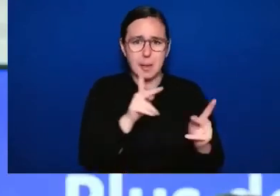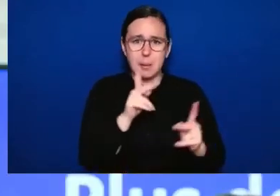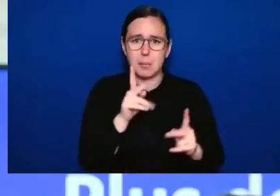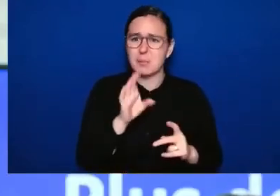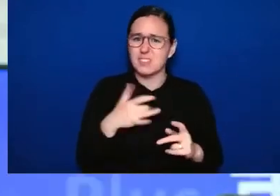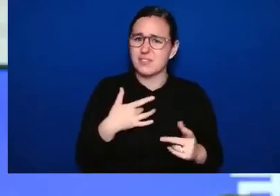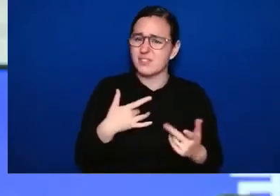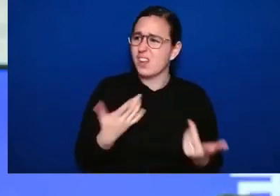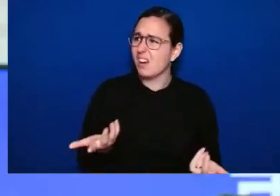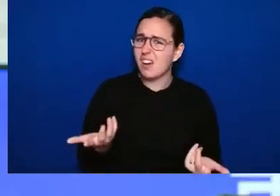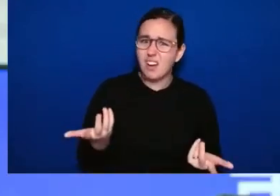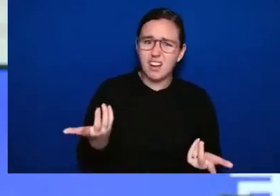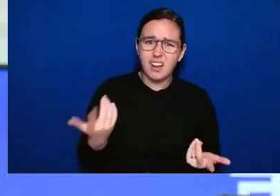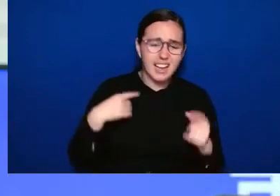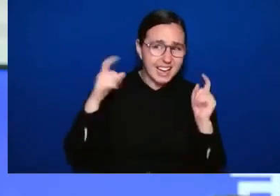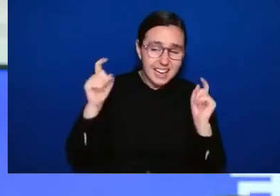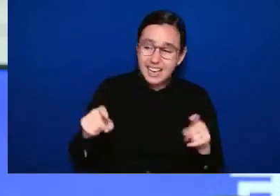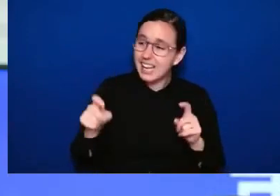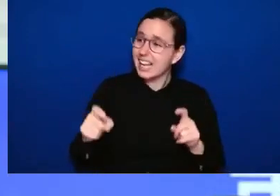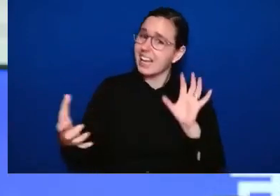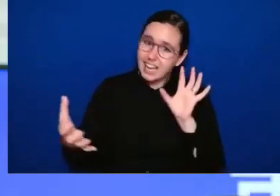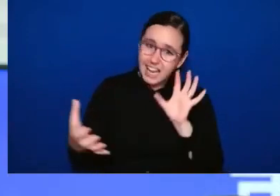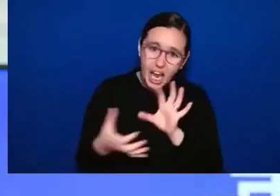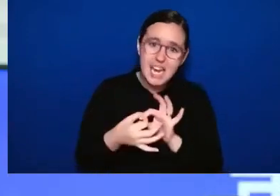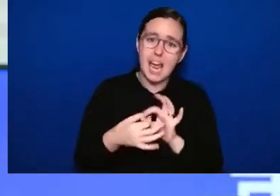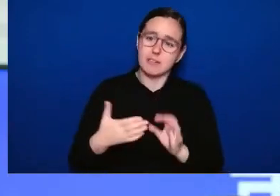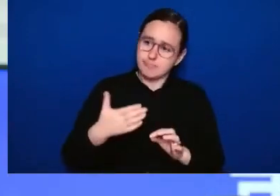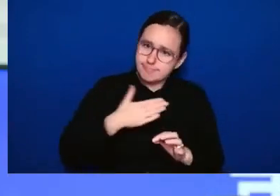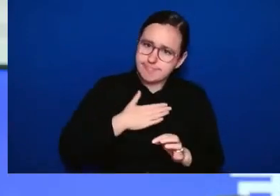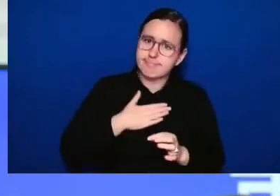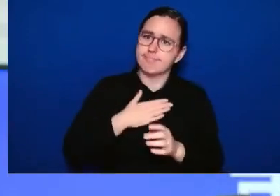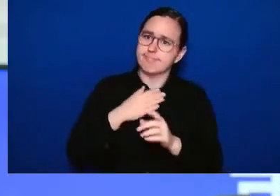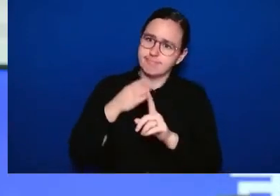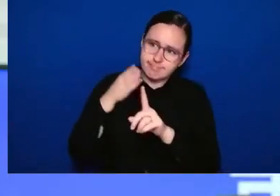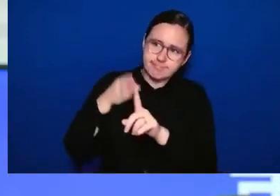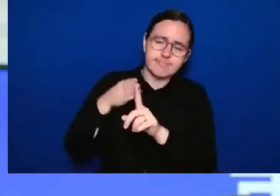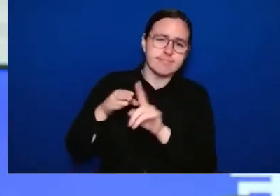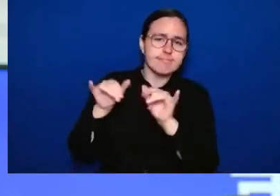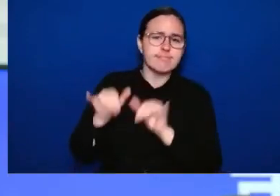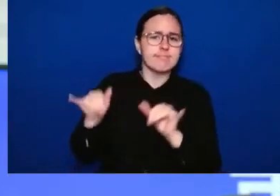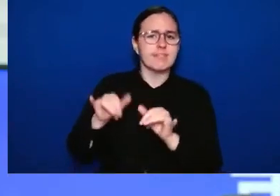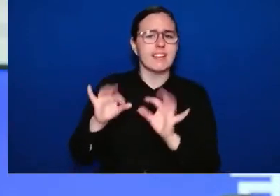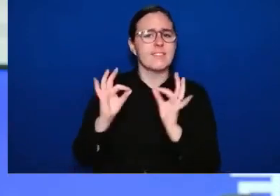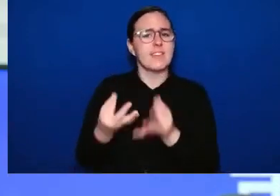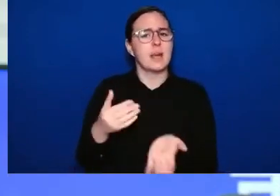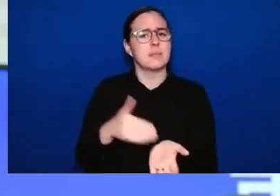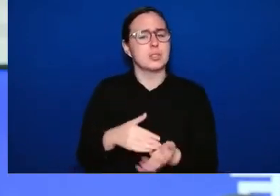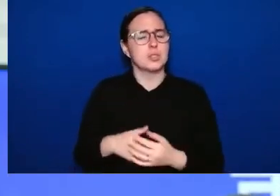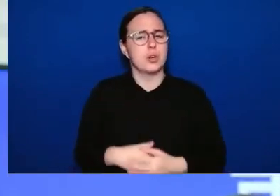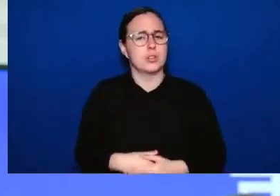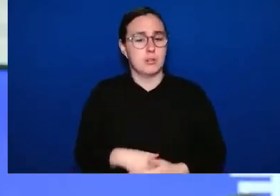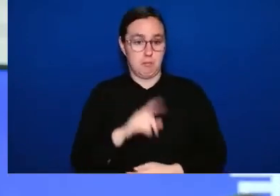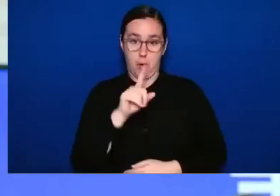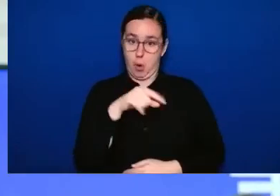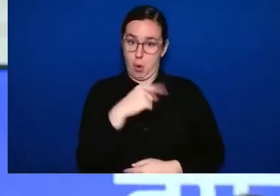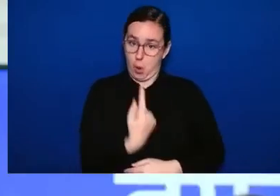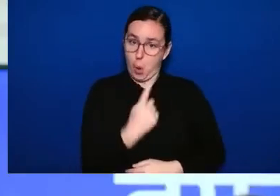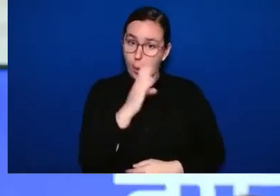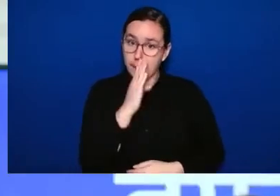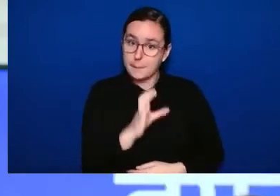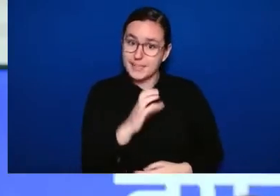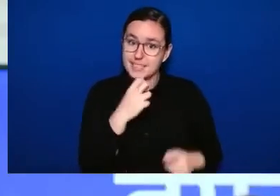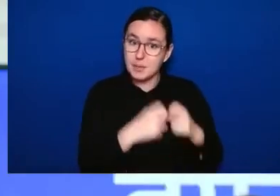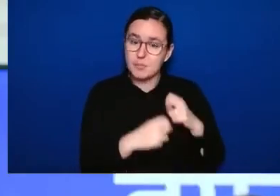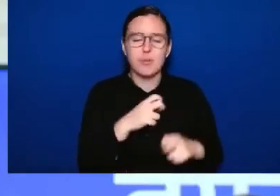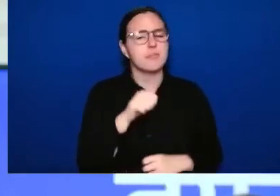What BC is experiencing is not unique to our province. Healthcare systems across the country are under this kind of stress. Now, some